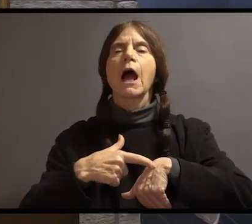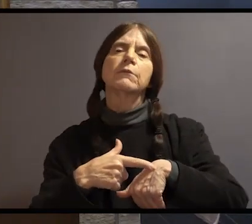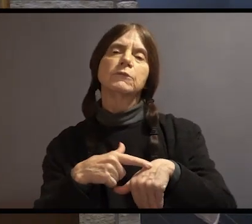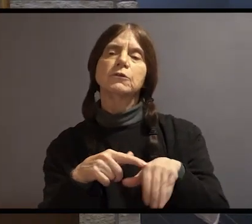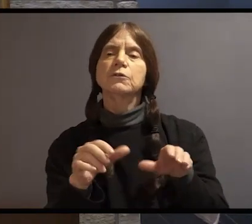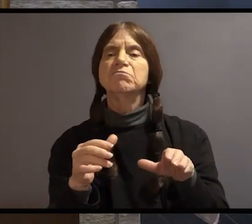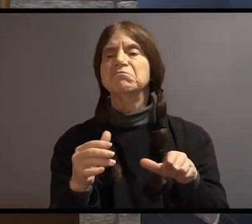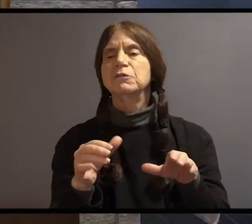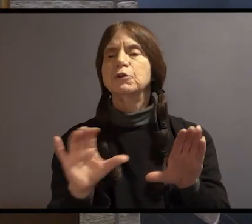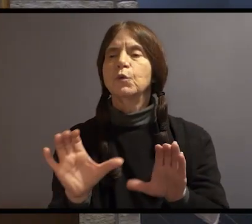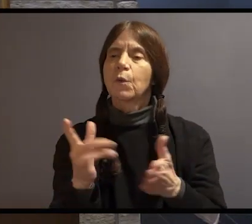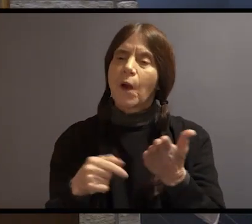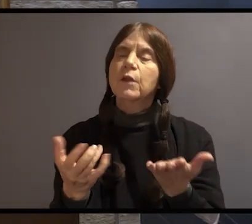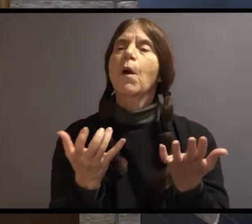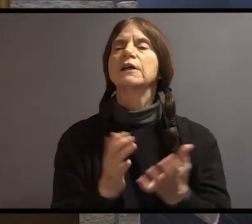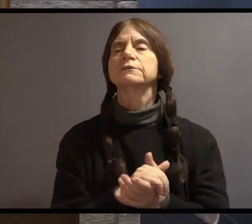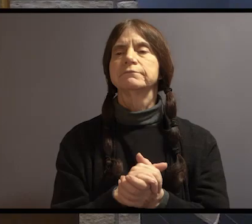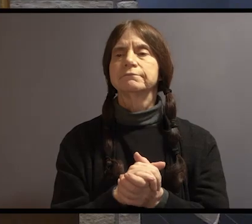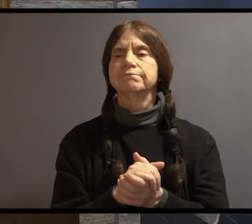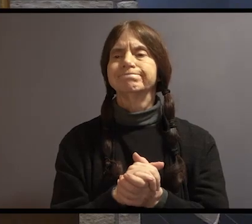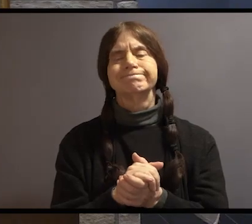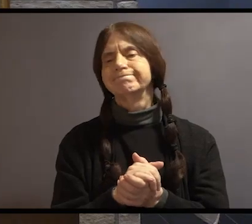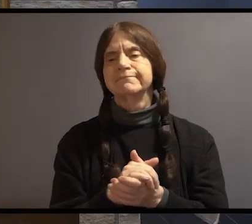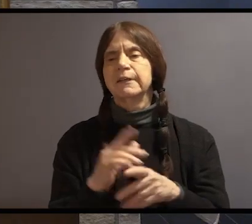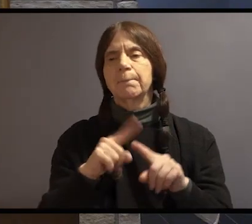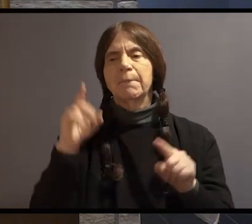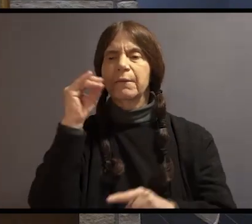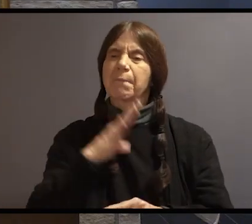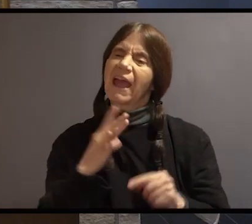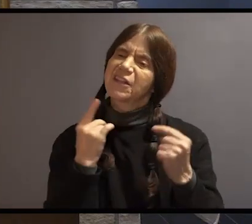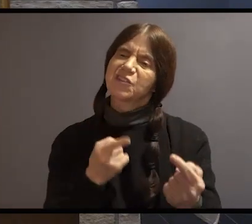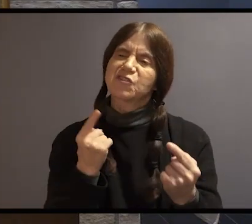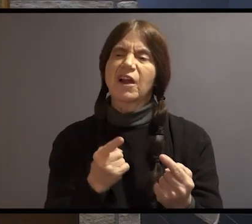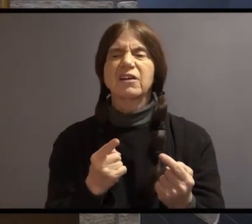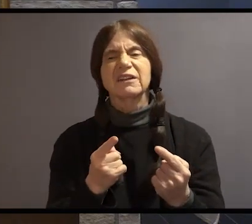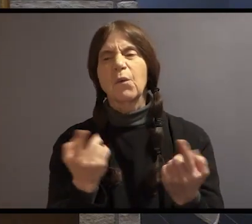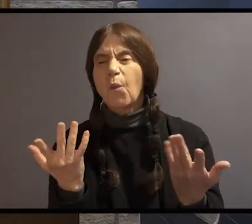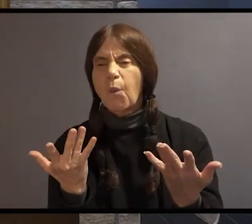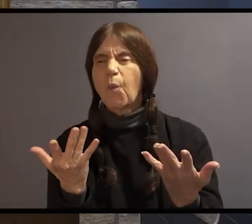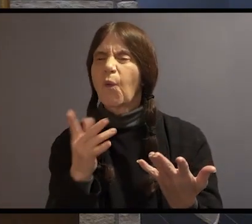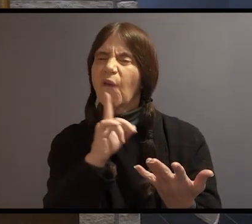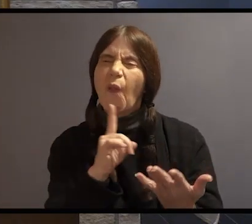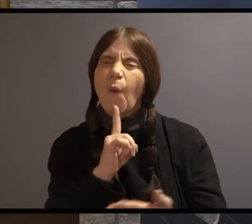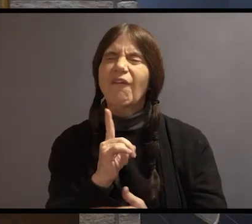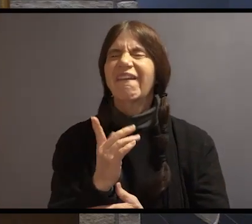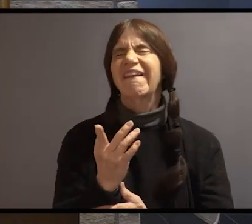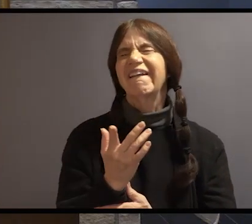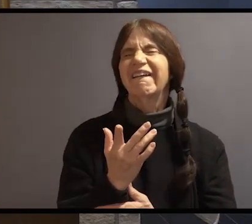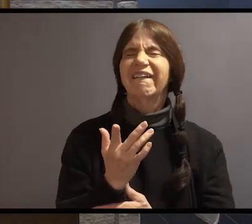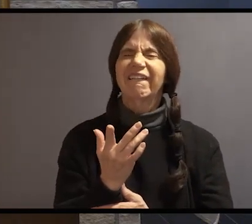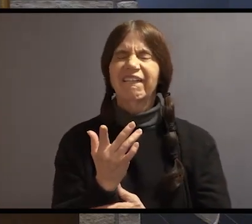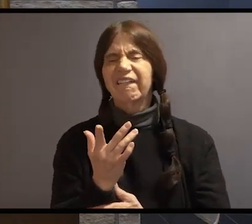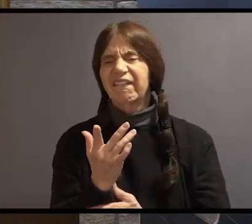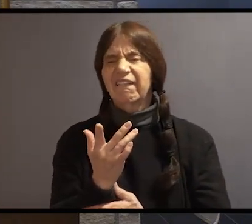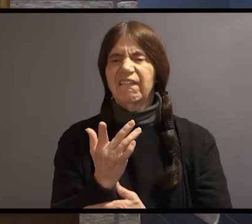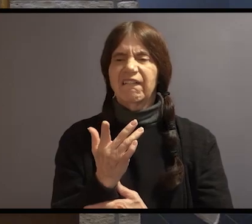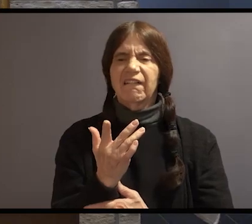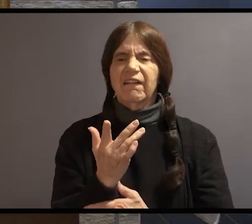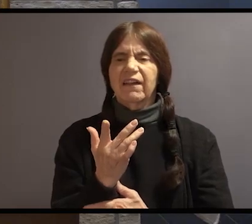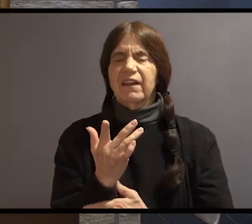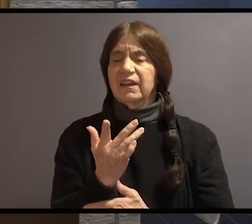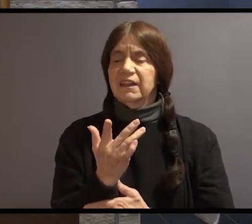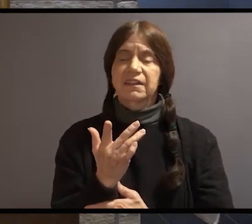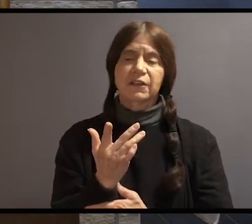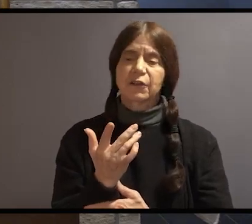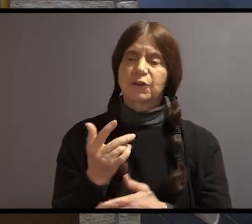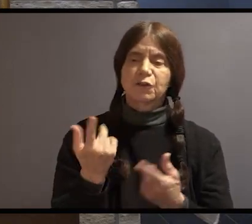he wants. But he is a man struggling with loneliness and having to come to grips with the fact